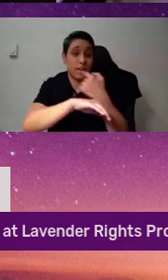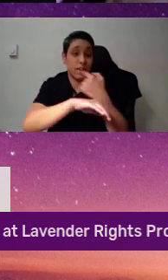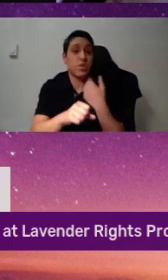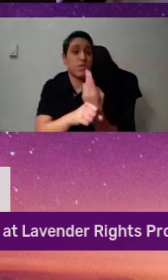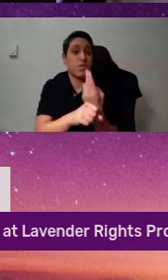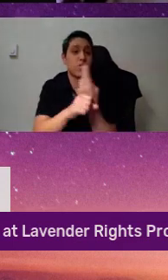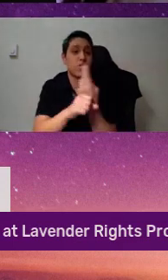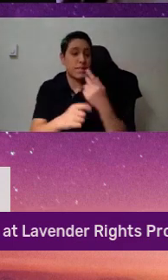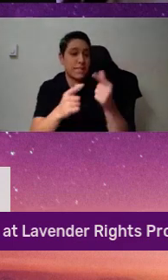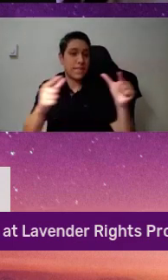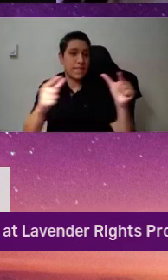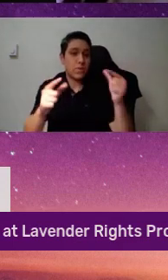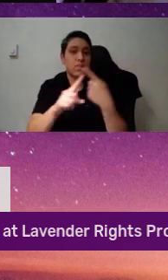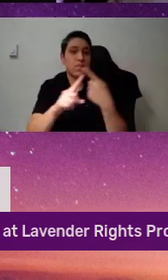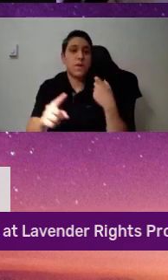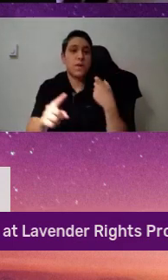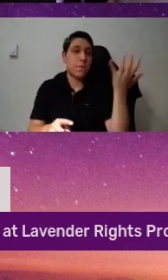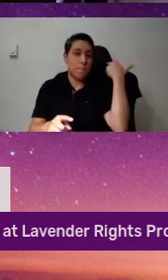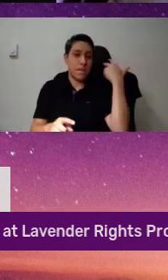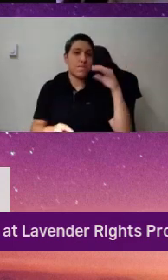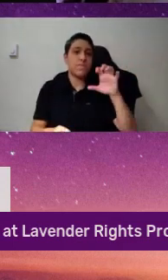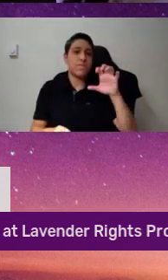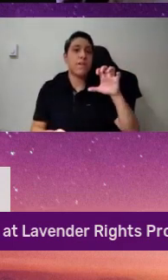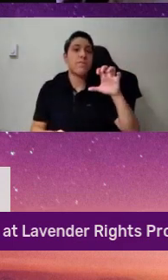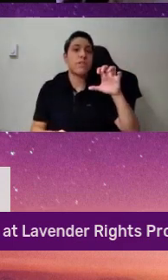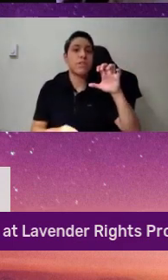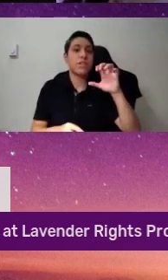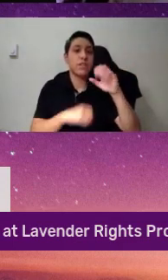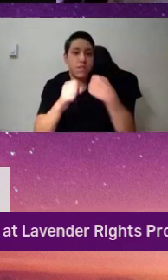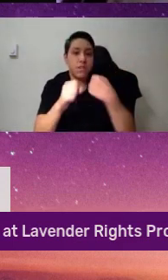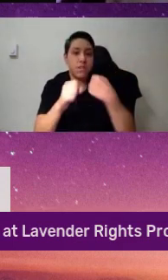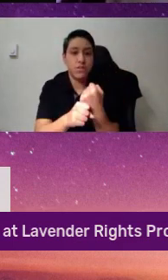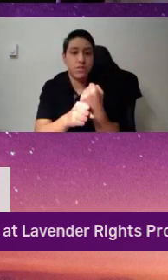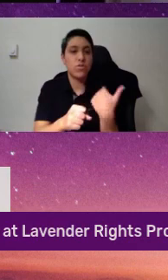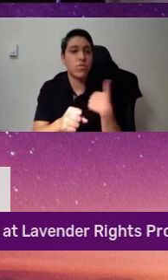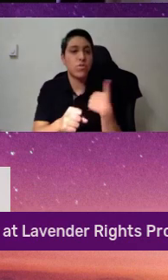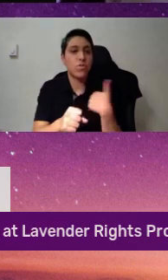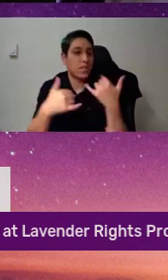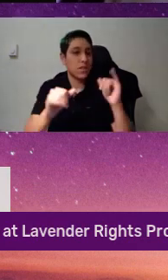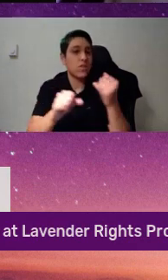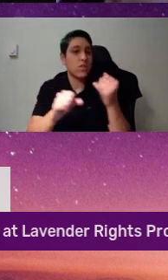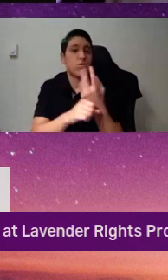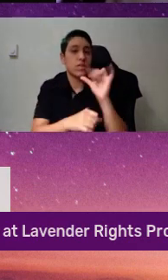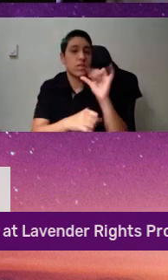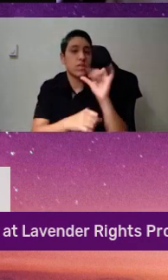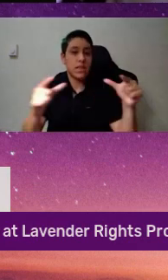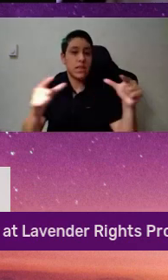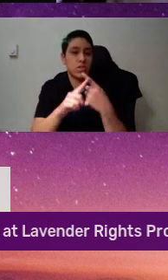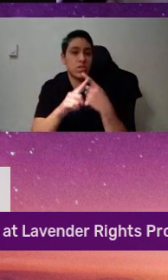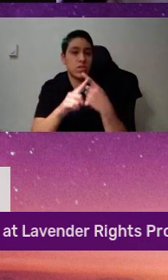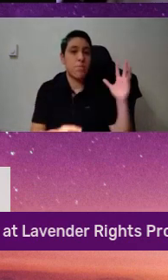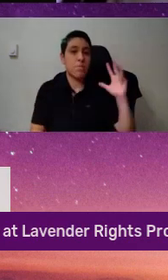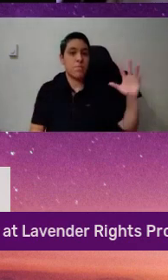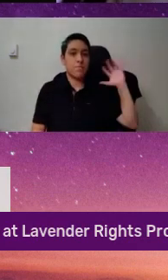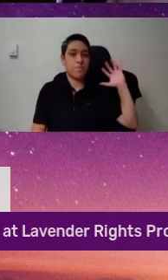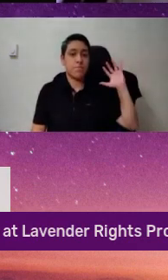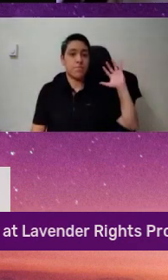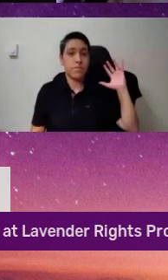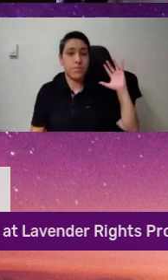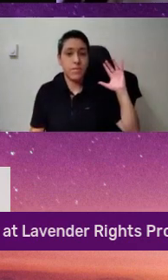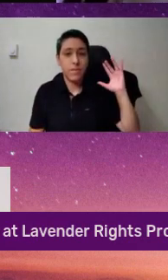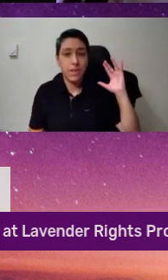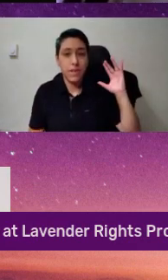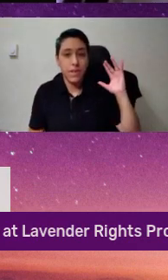past 500 plus years, and it kind of leaves out a lot